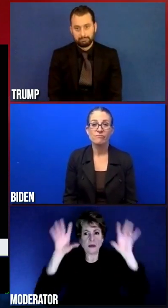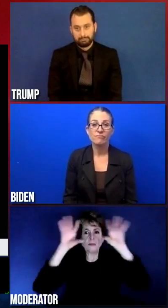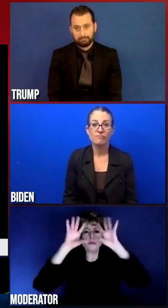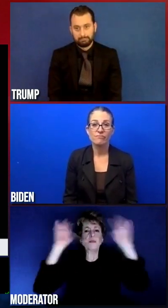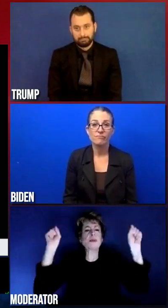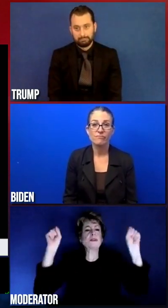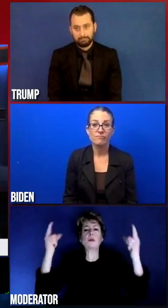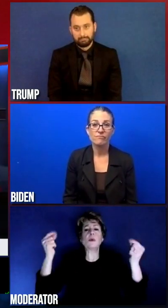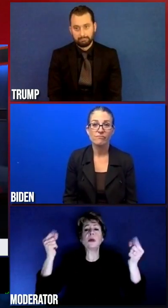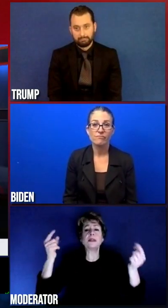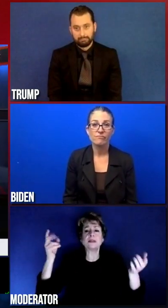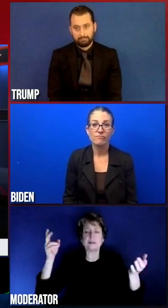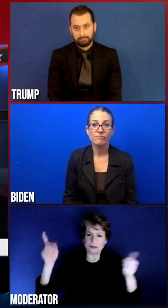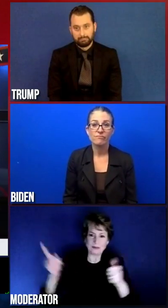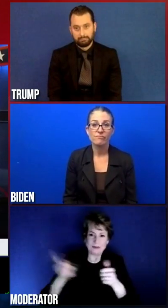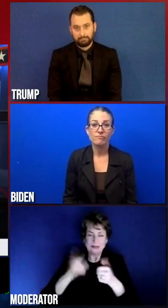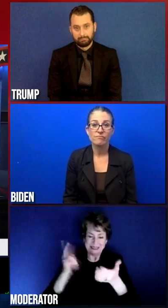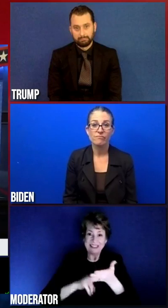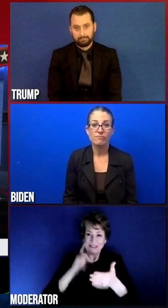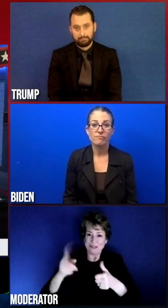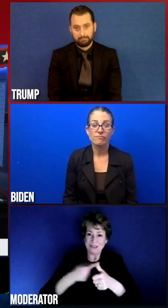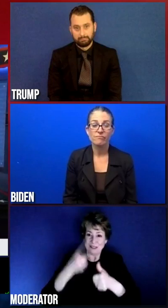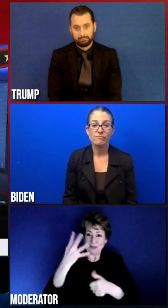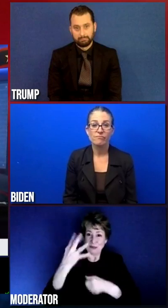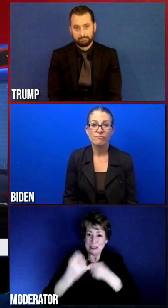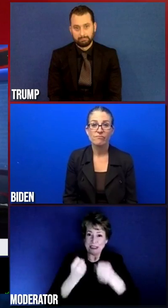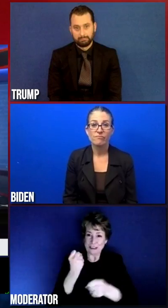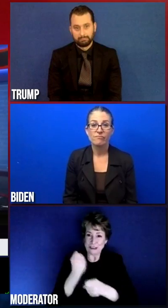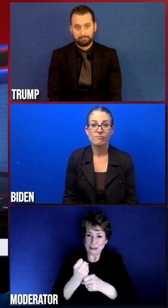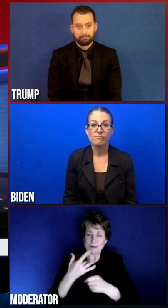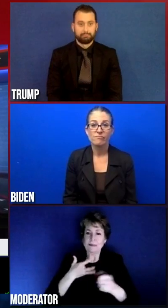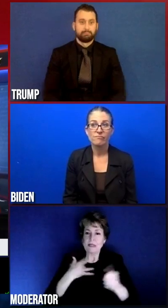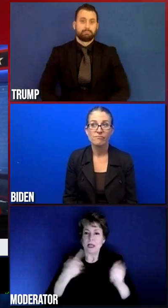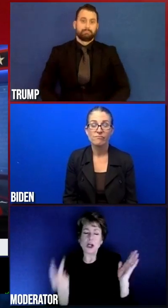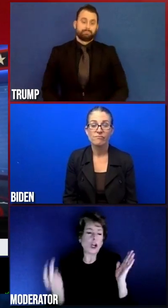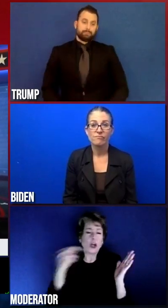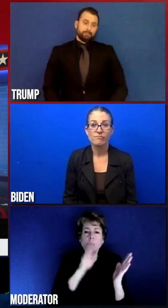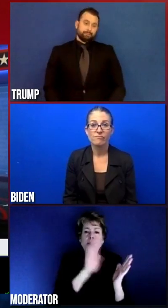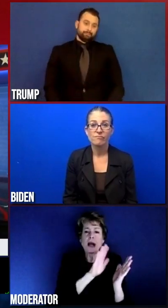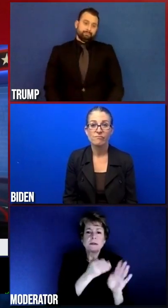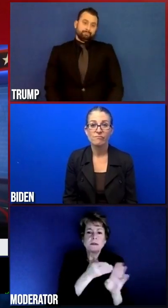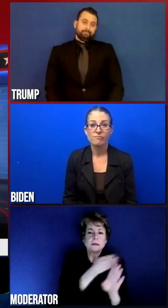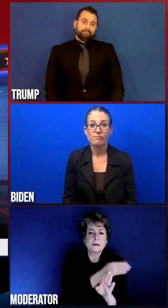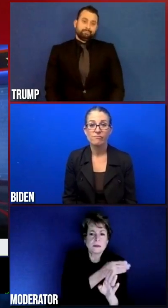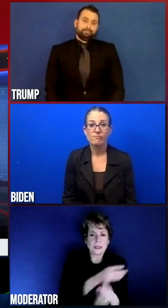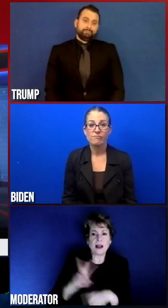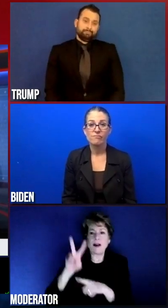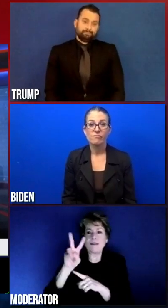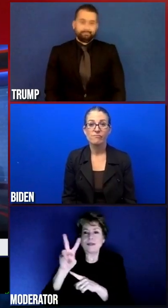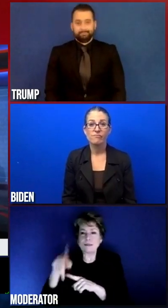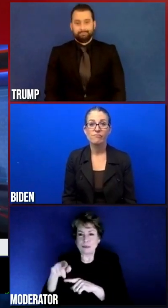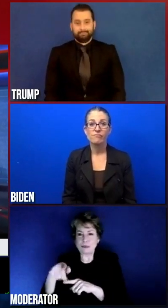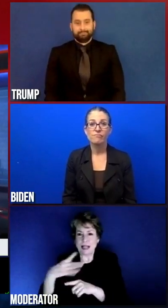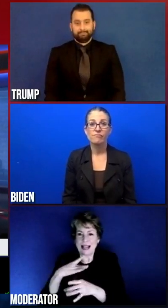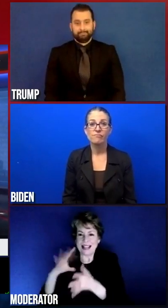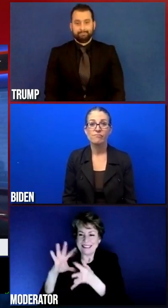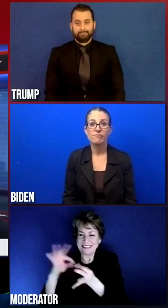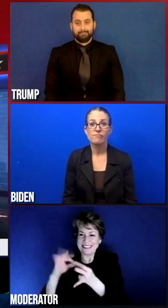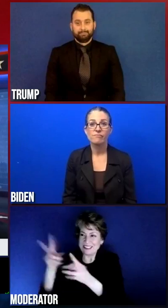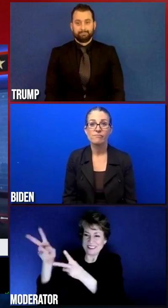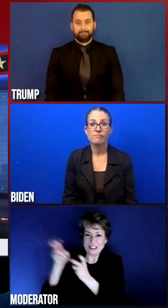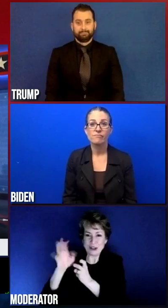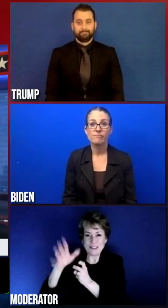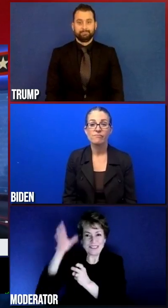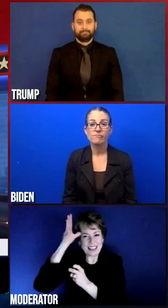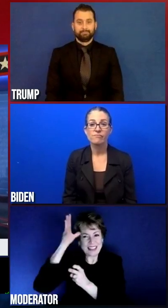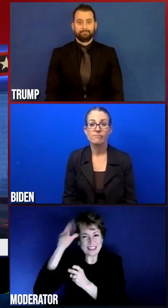his record. But Vice President Biden, you like to quote one of your dad's sayings, which is, don't compare me to the almighty, compare me